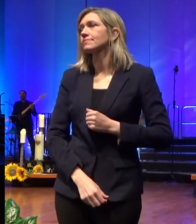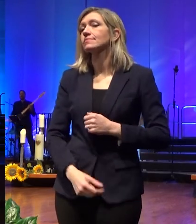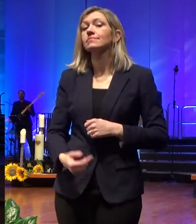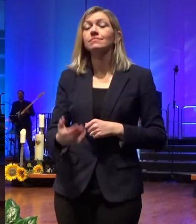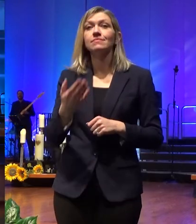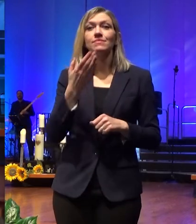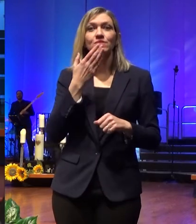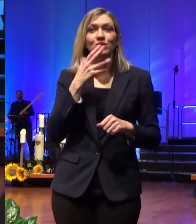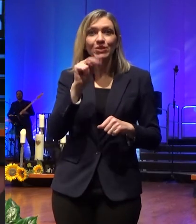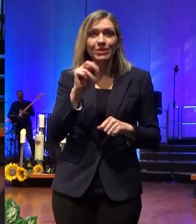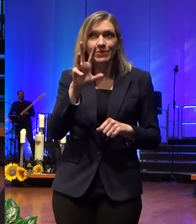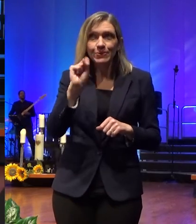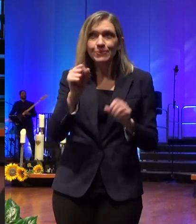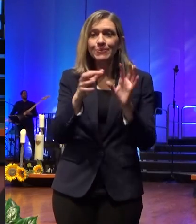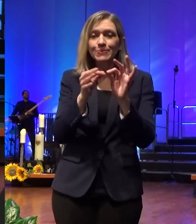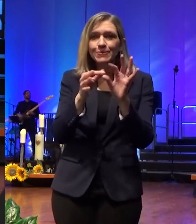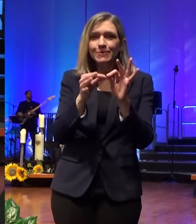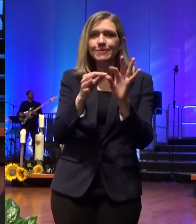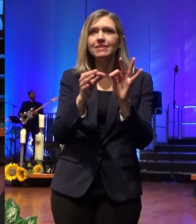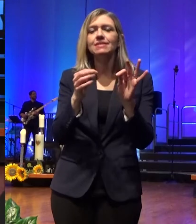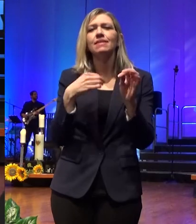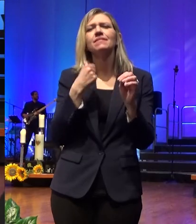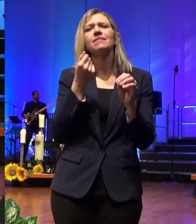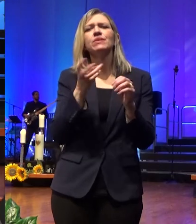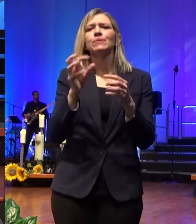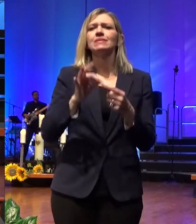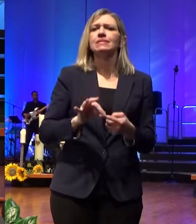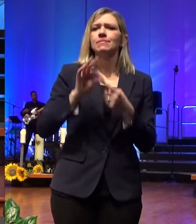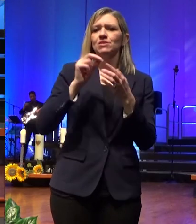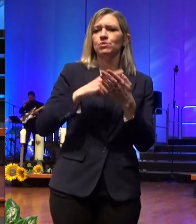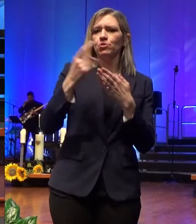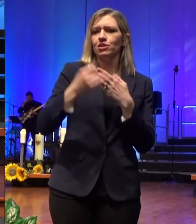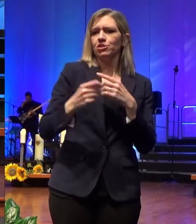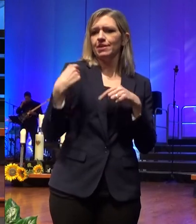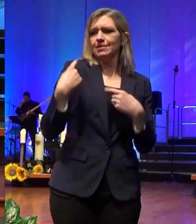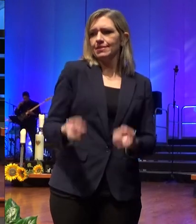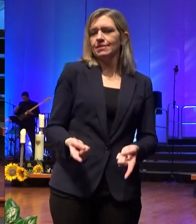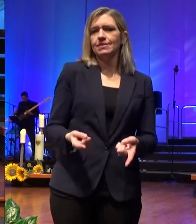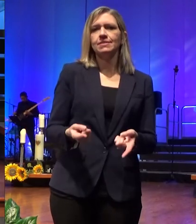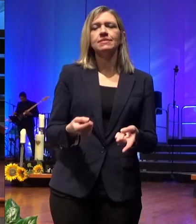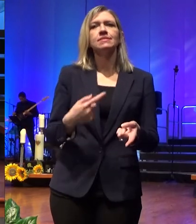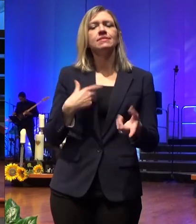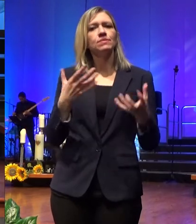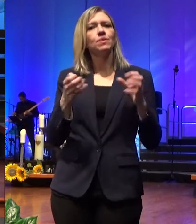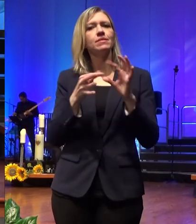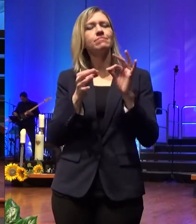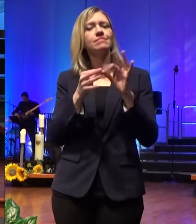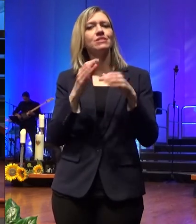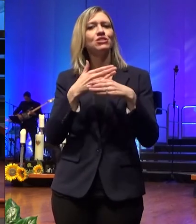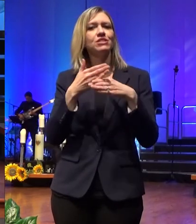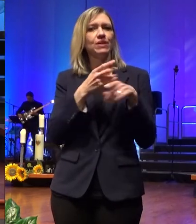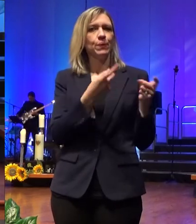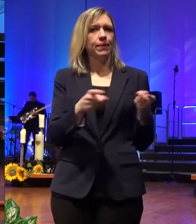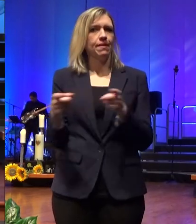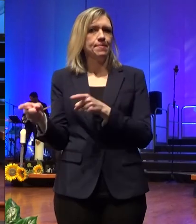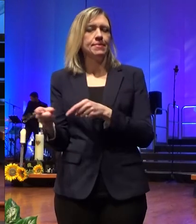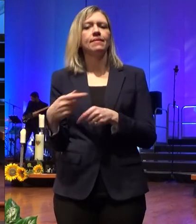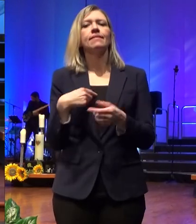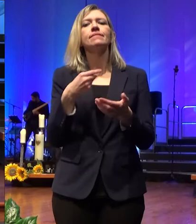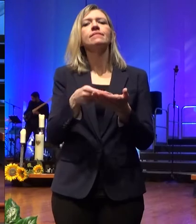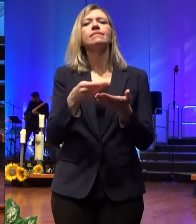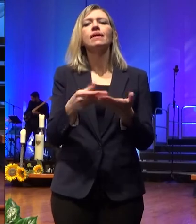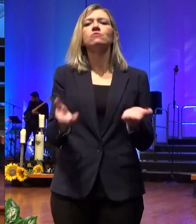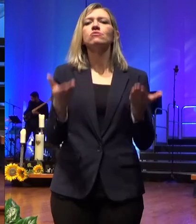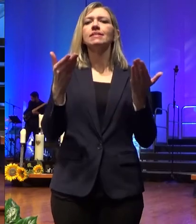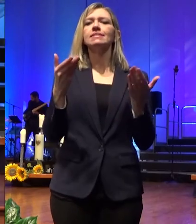I have such good news. We've done a couple of really special projects recently, and we want to share how they've turned out. We had a